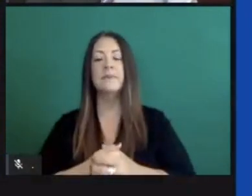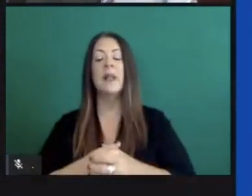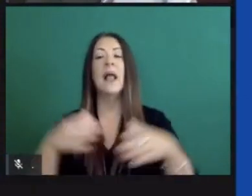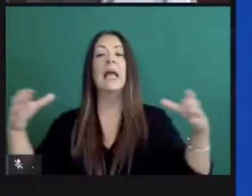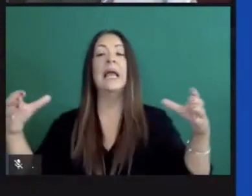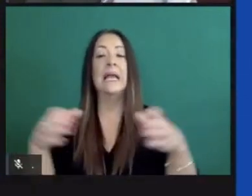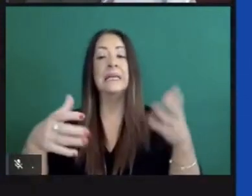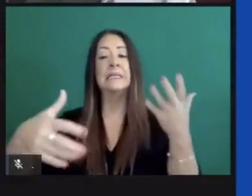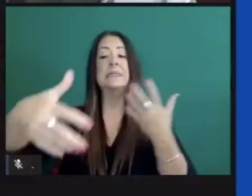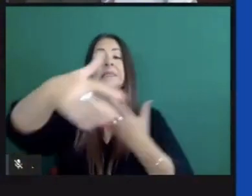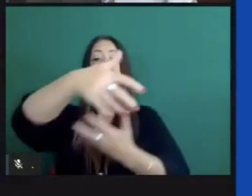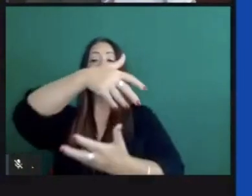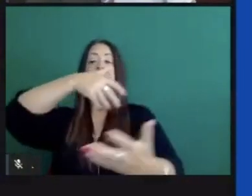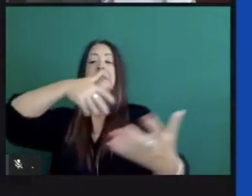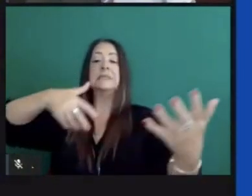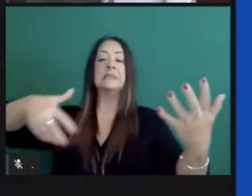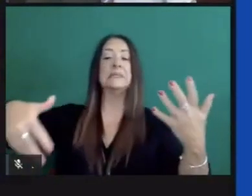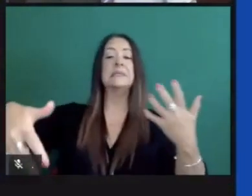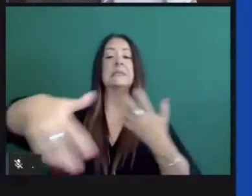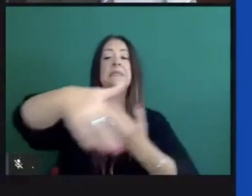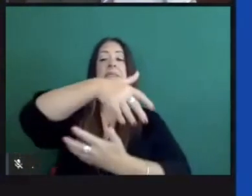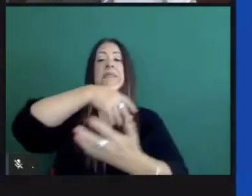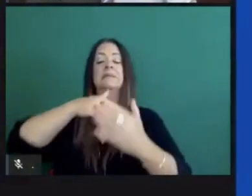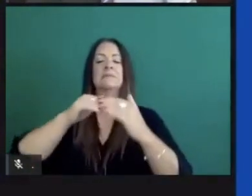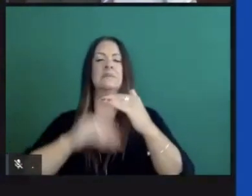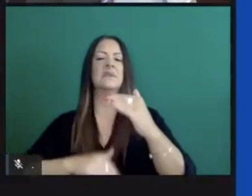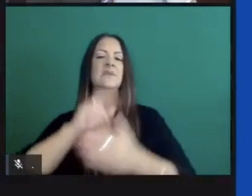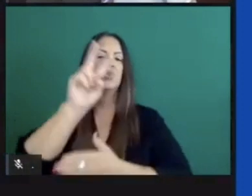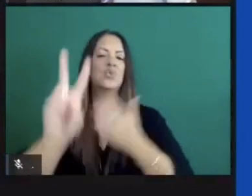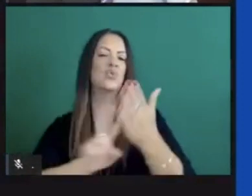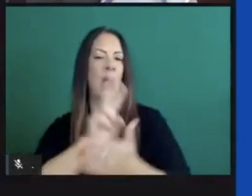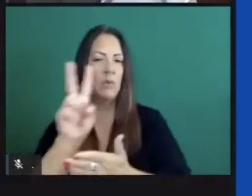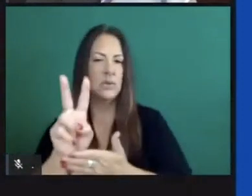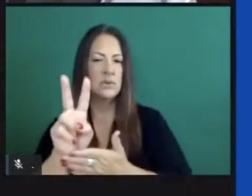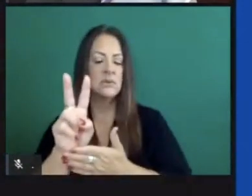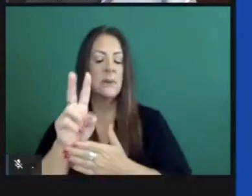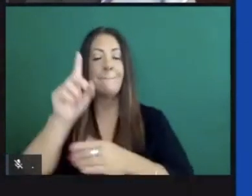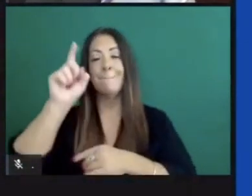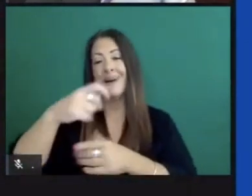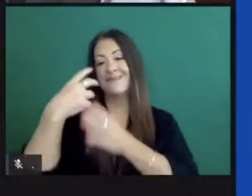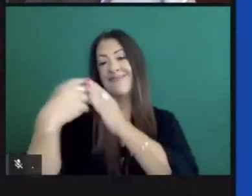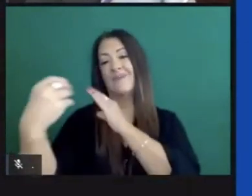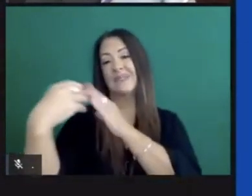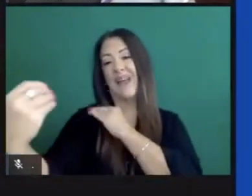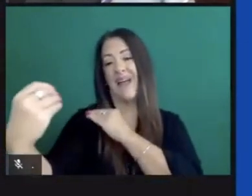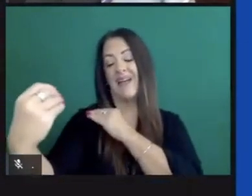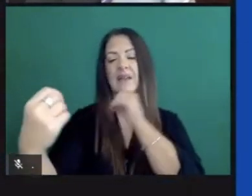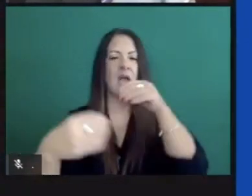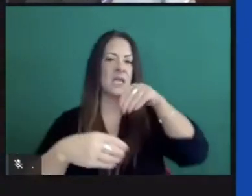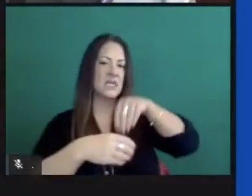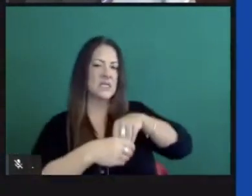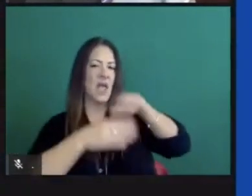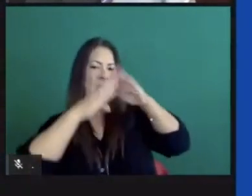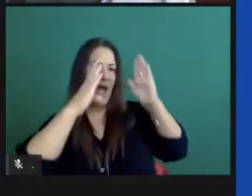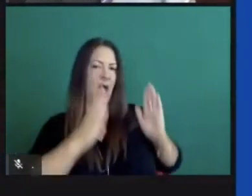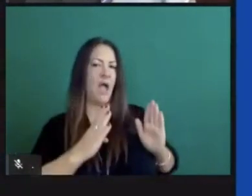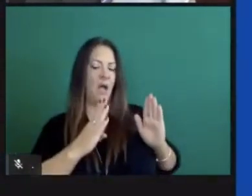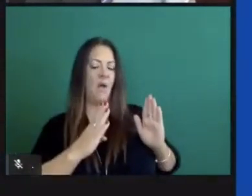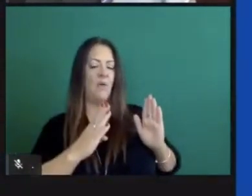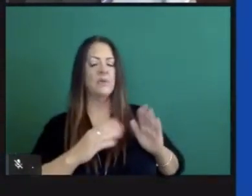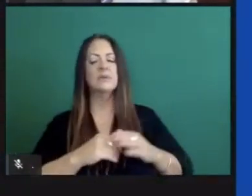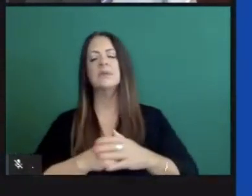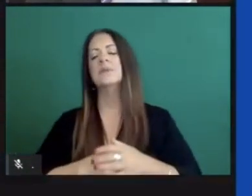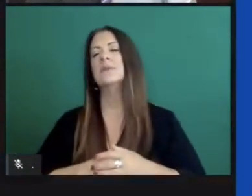hours, and really that they should be and must be done outside. And again, as the governor eloquently said and has